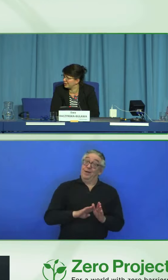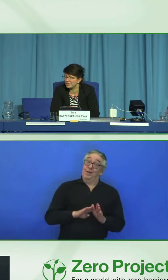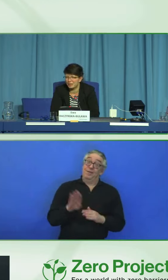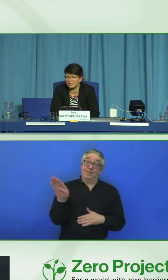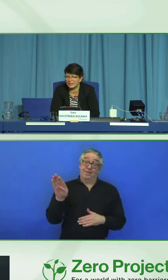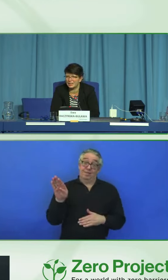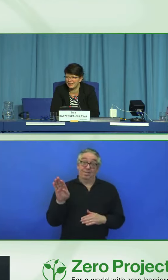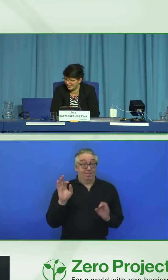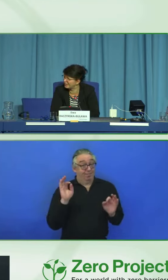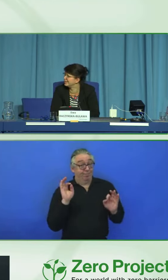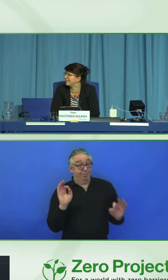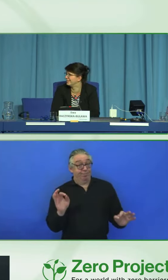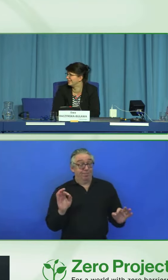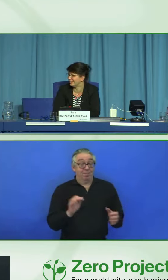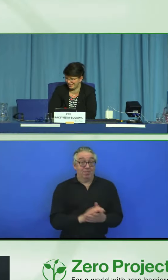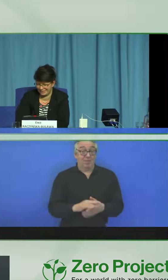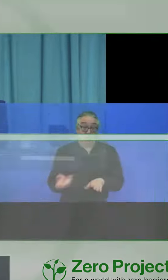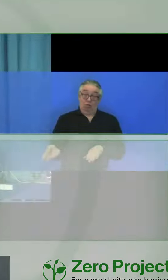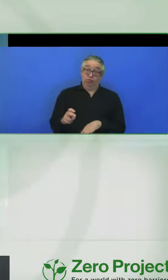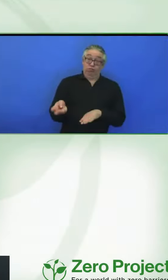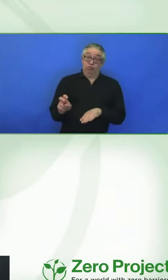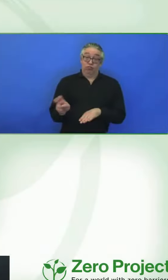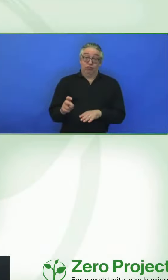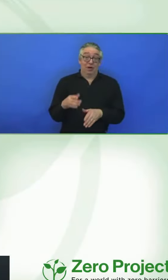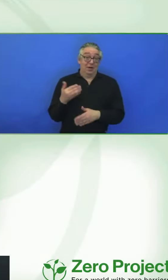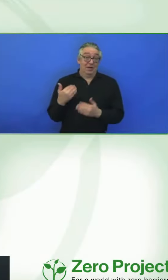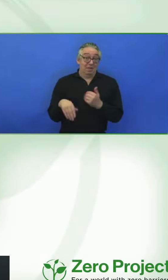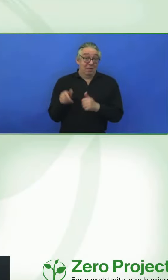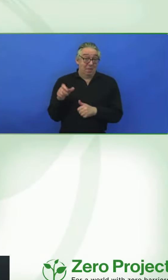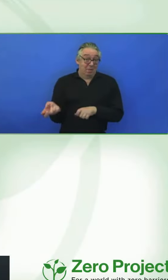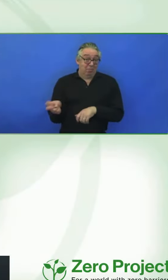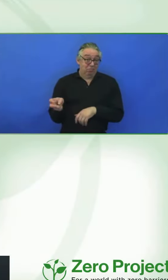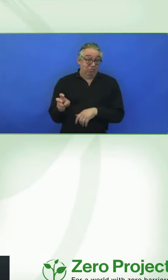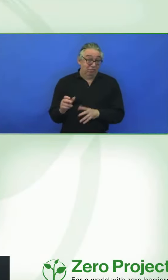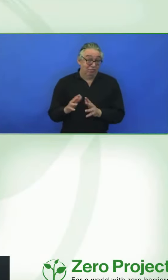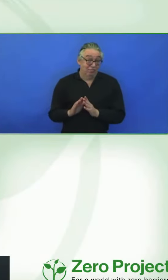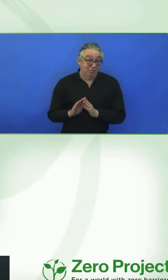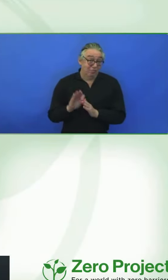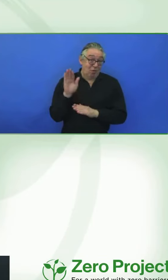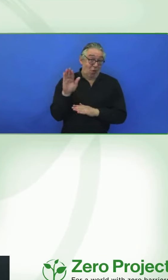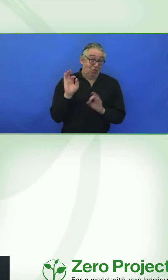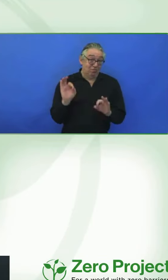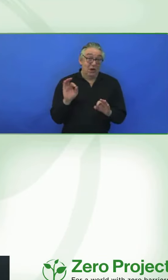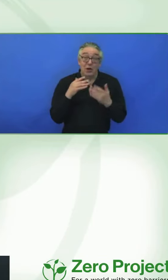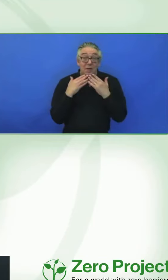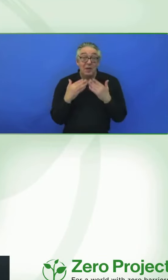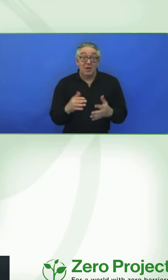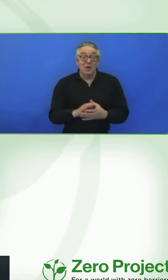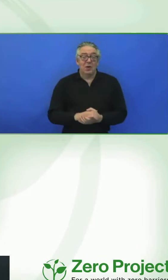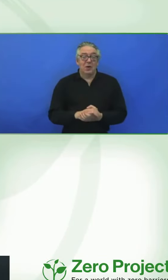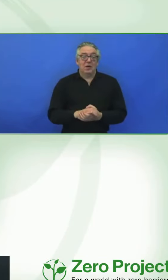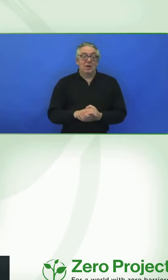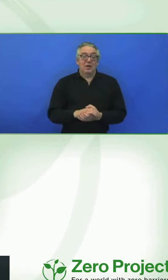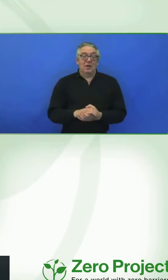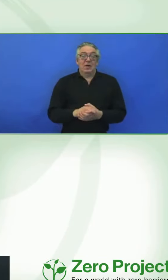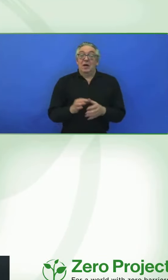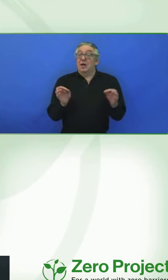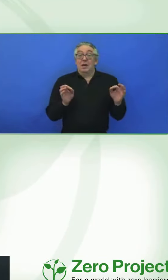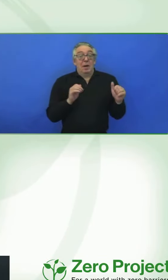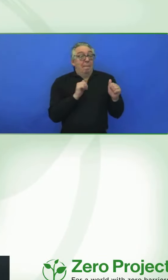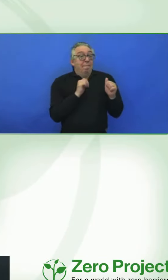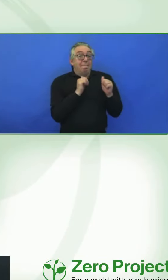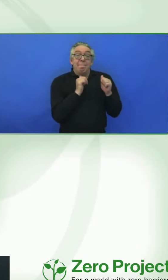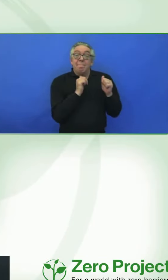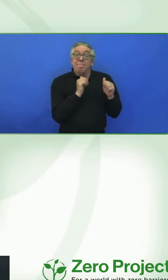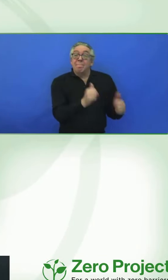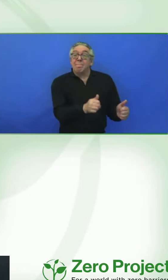So thank you very much. Thank you very much. Thank you. If I could just go quickly now to our final